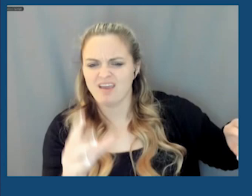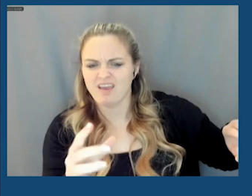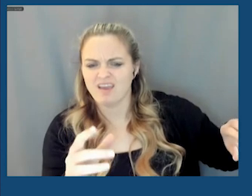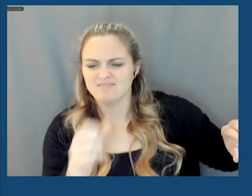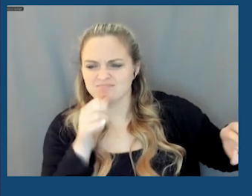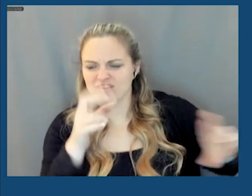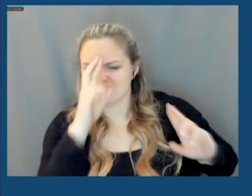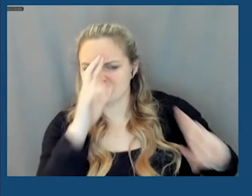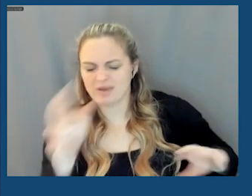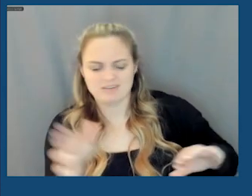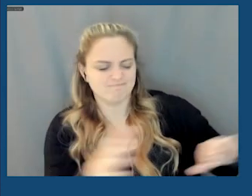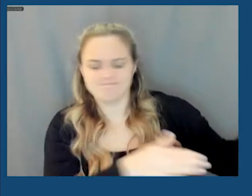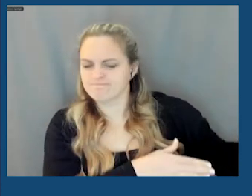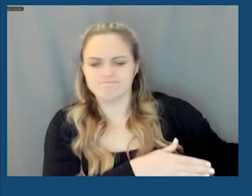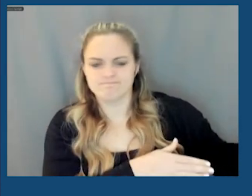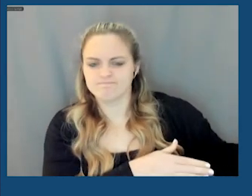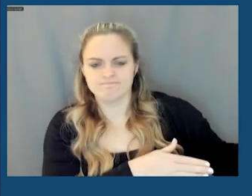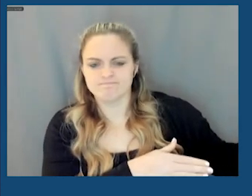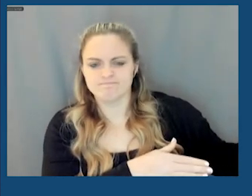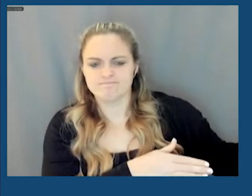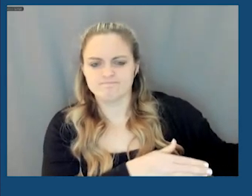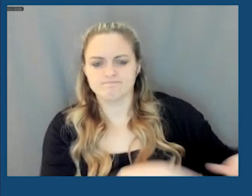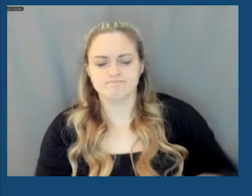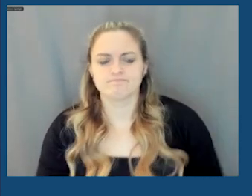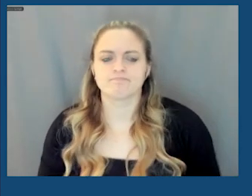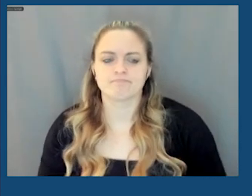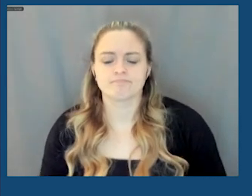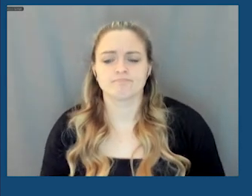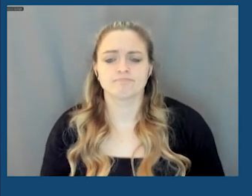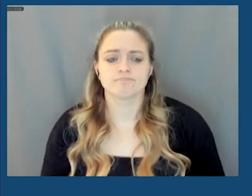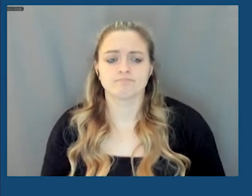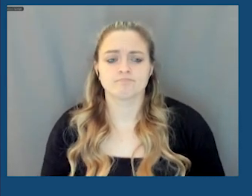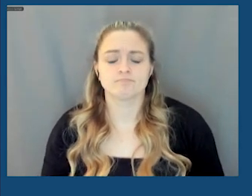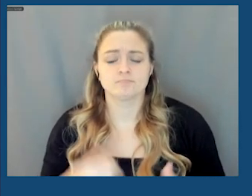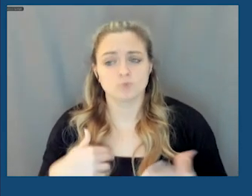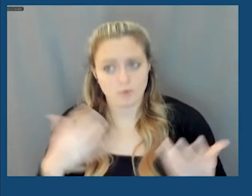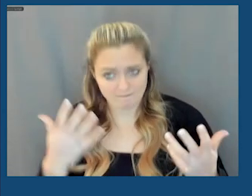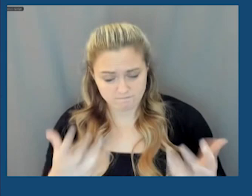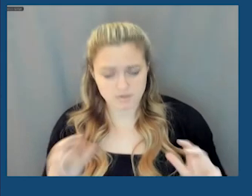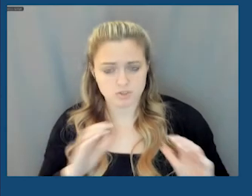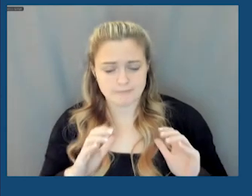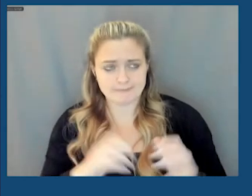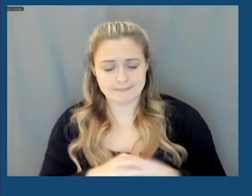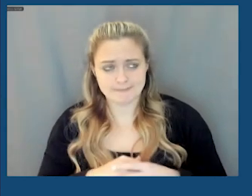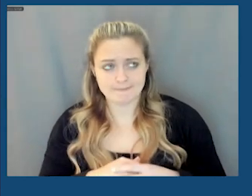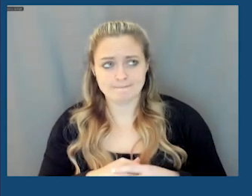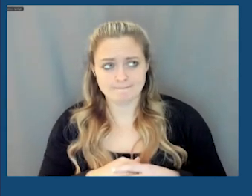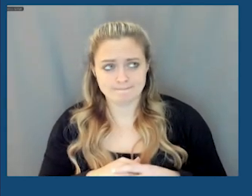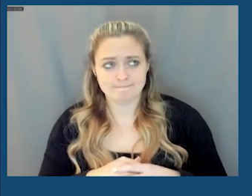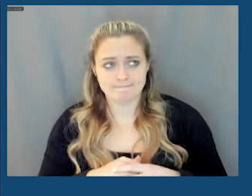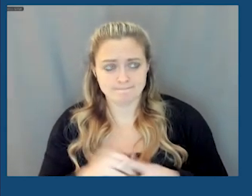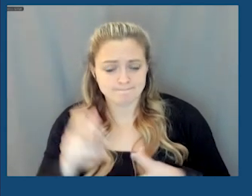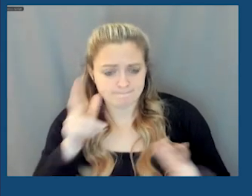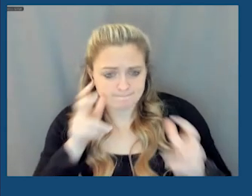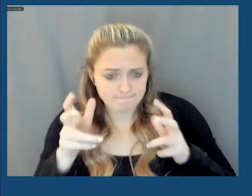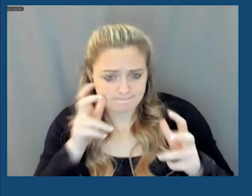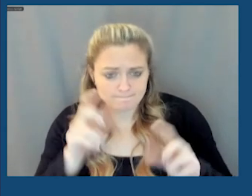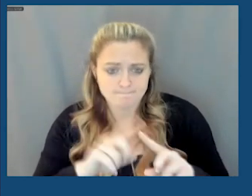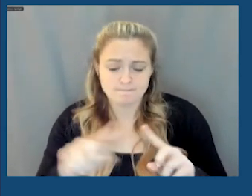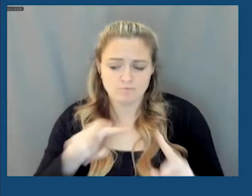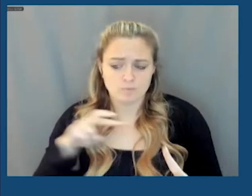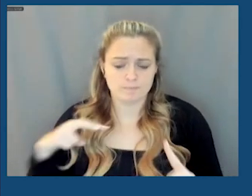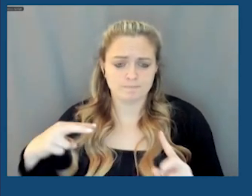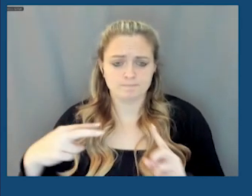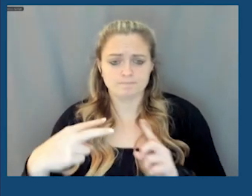leads people to these actions. So I left that conversation hearing from people's different points of view, their